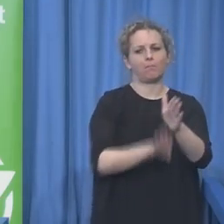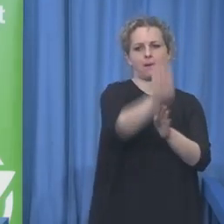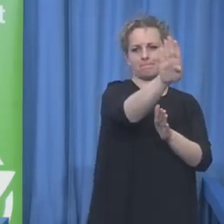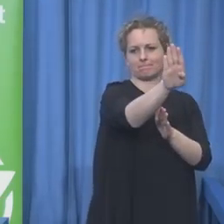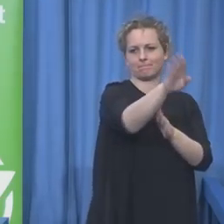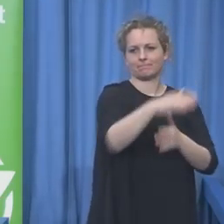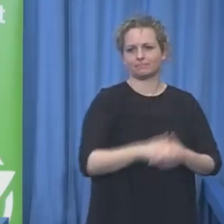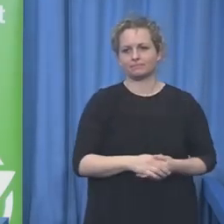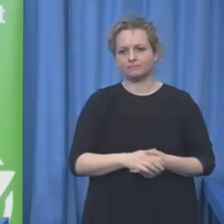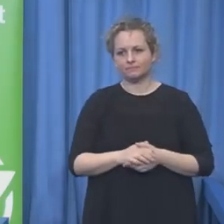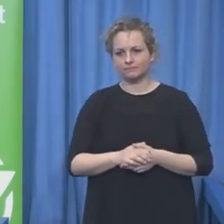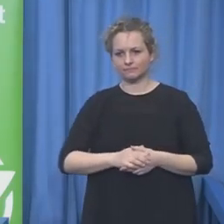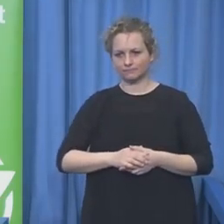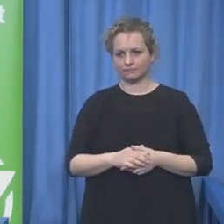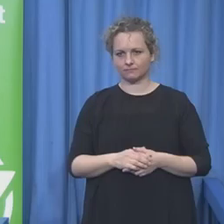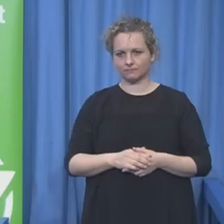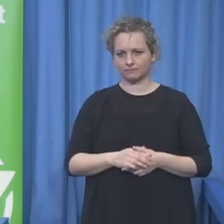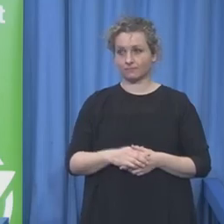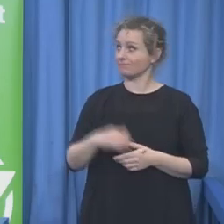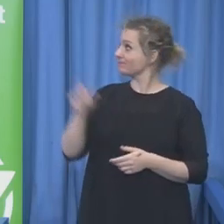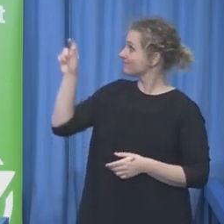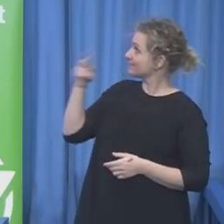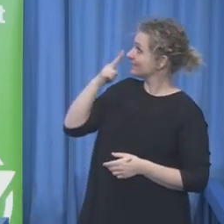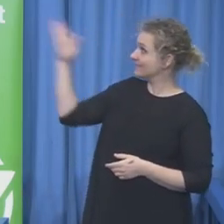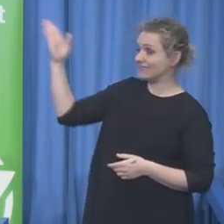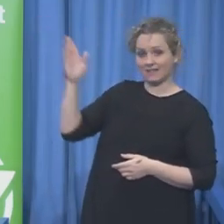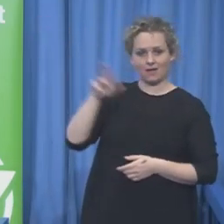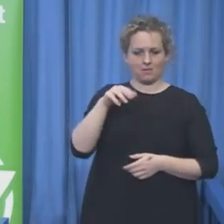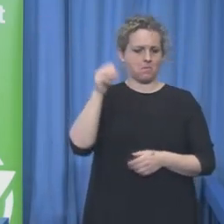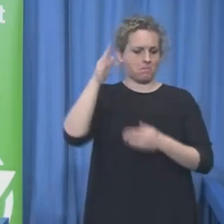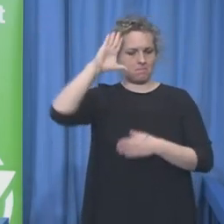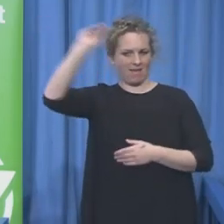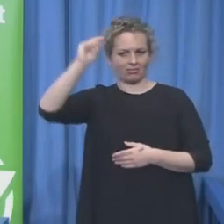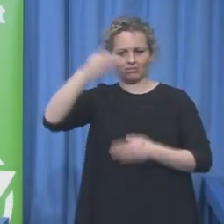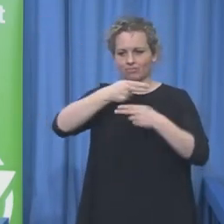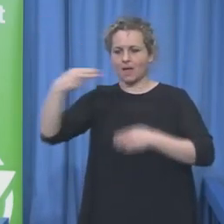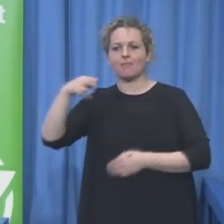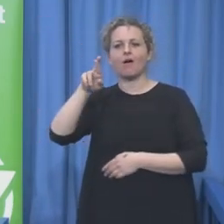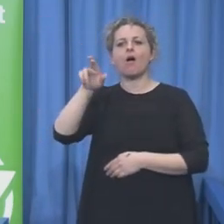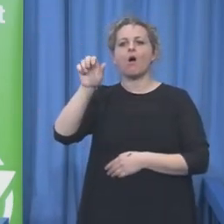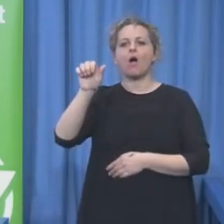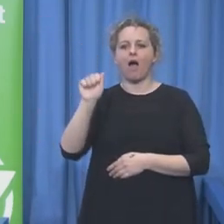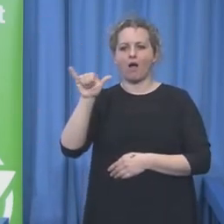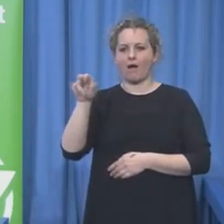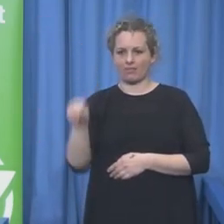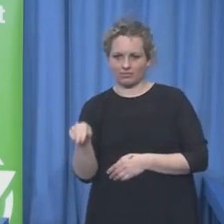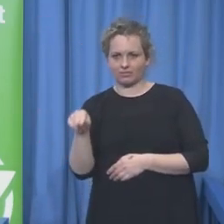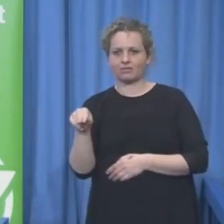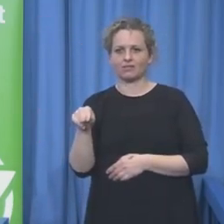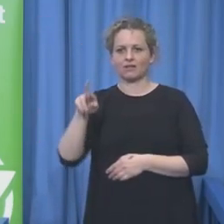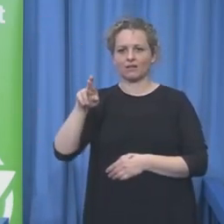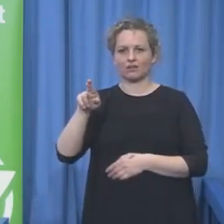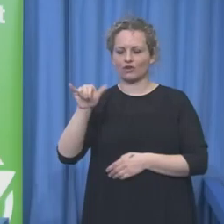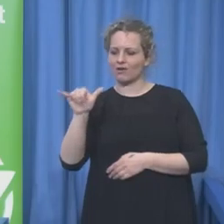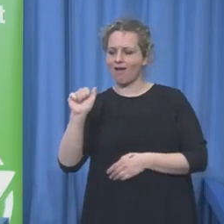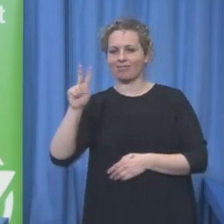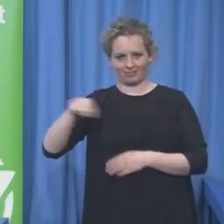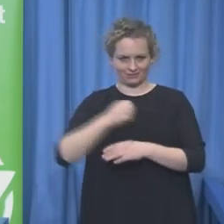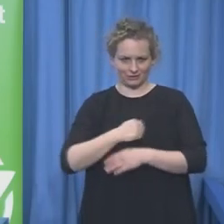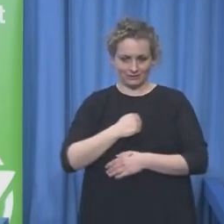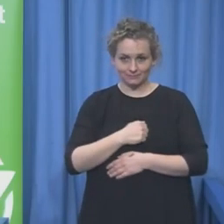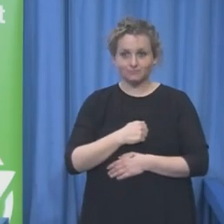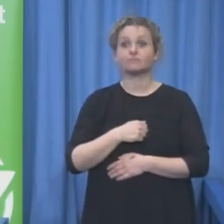to work in childcare. It took a lot of effort, though, for Ryan to follow his dream. Michelle Paya, our Director of Supported